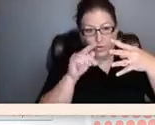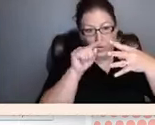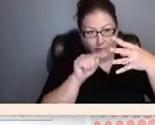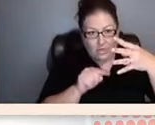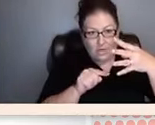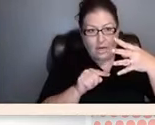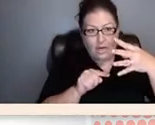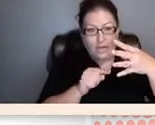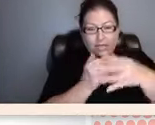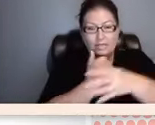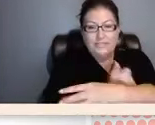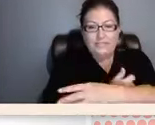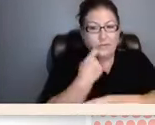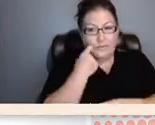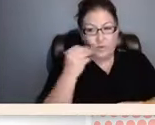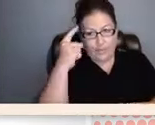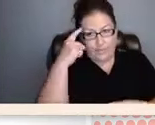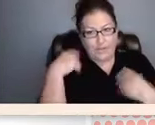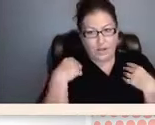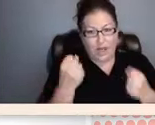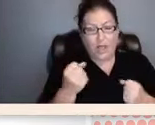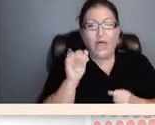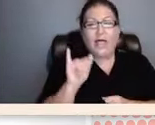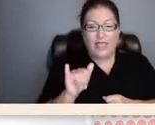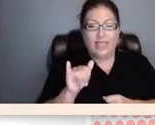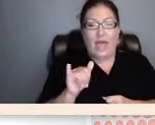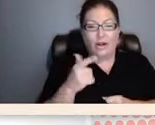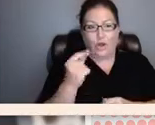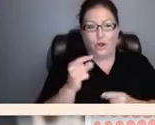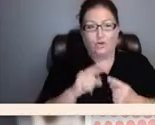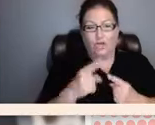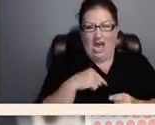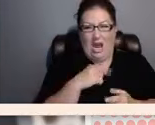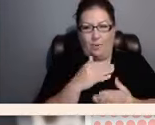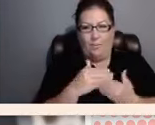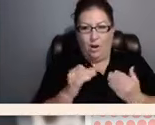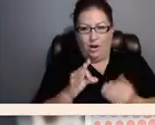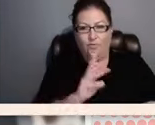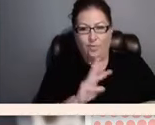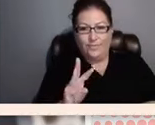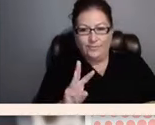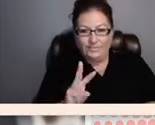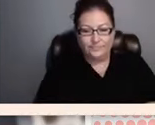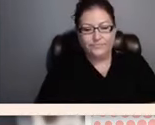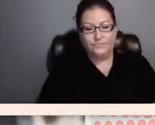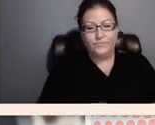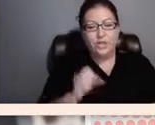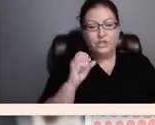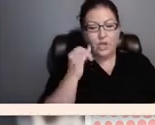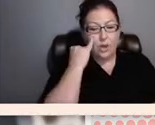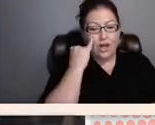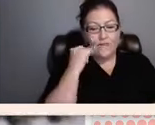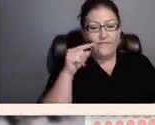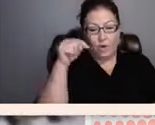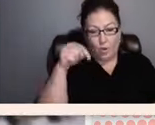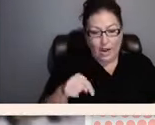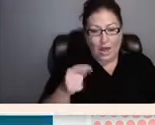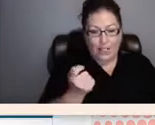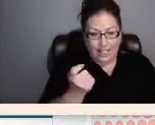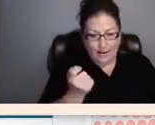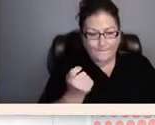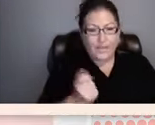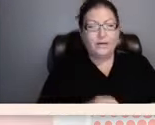health, so that gets to our part of the website. So if you scroll down a little bit, you